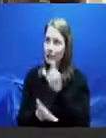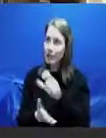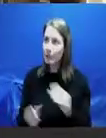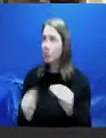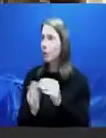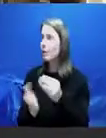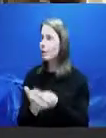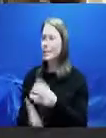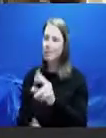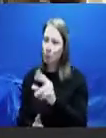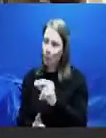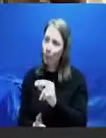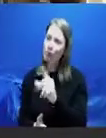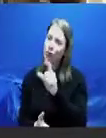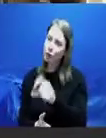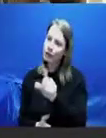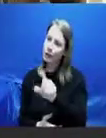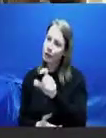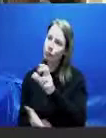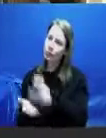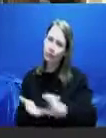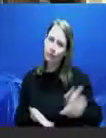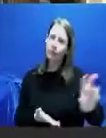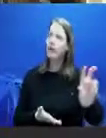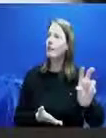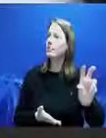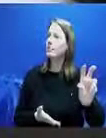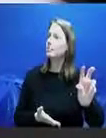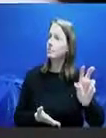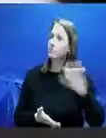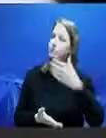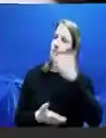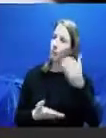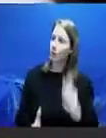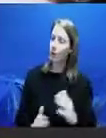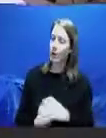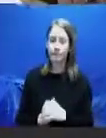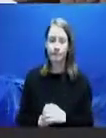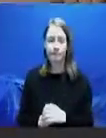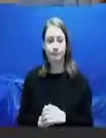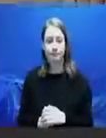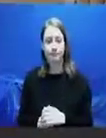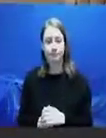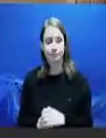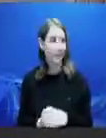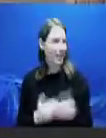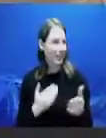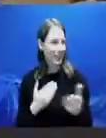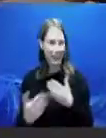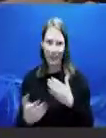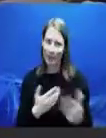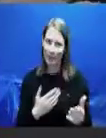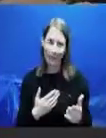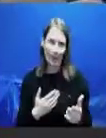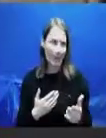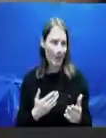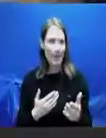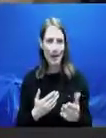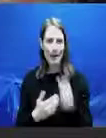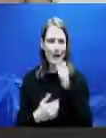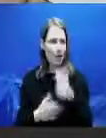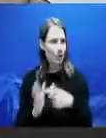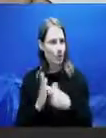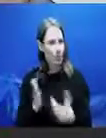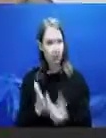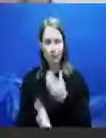dollars are harder to come by during a time of budget cuts and a weak economy. Still, King says that moving forward with the Common Core is an imperative